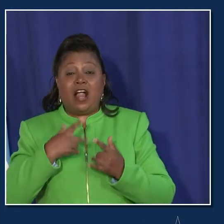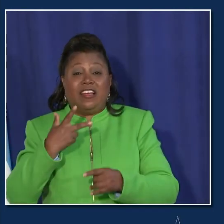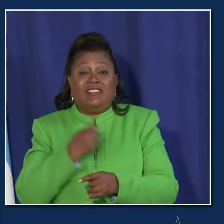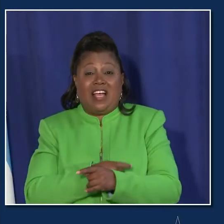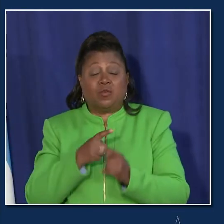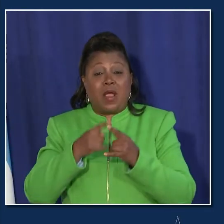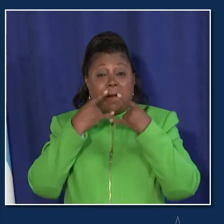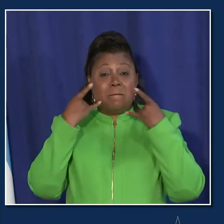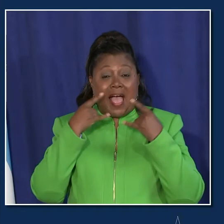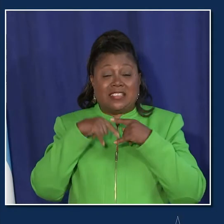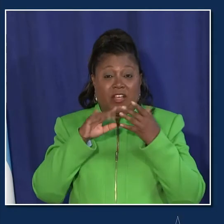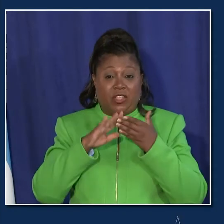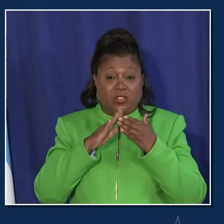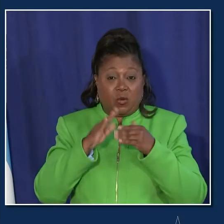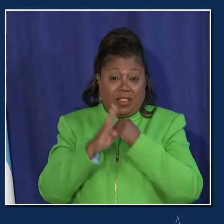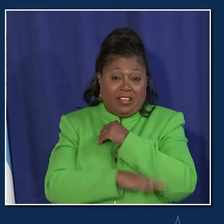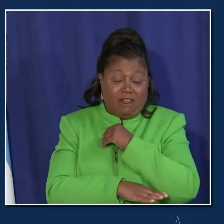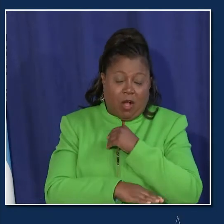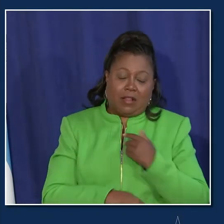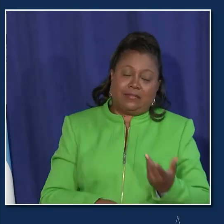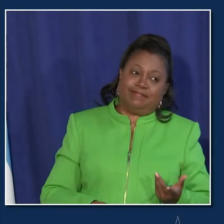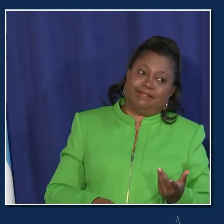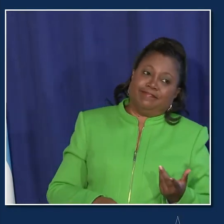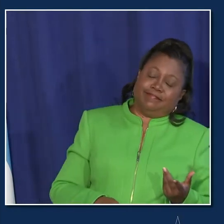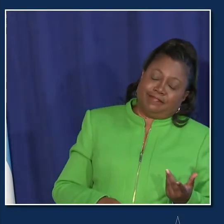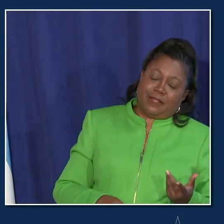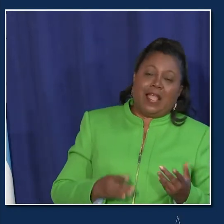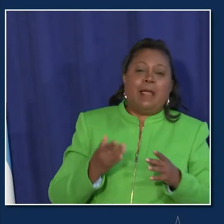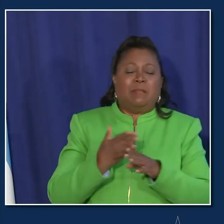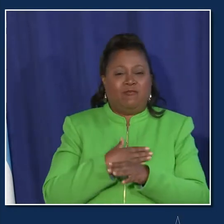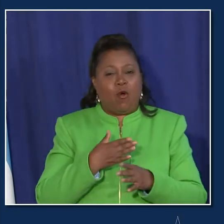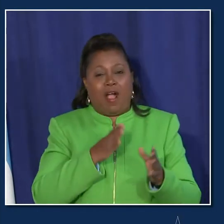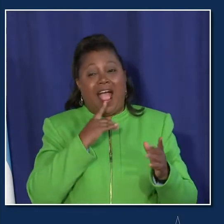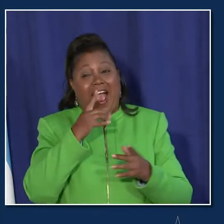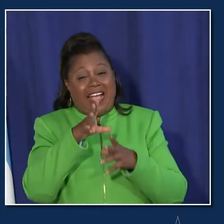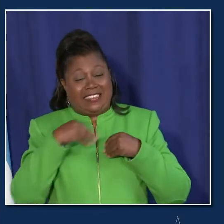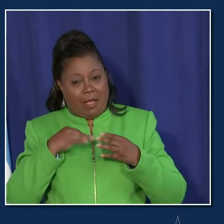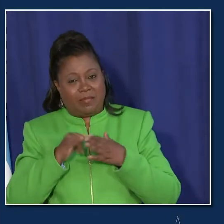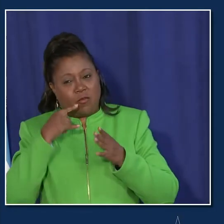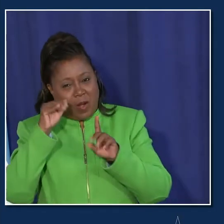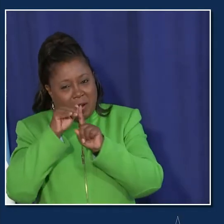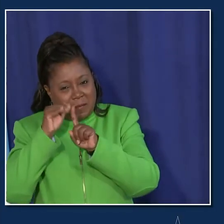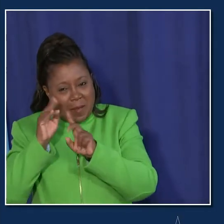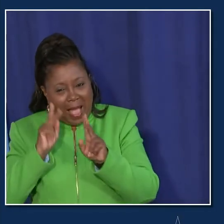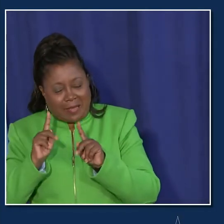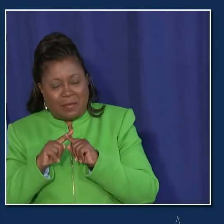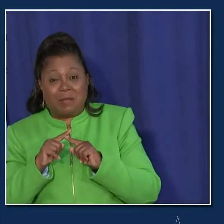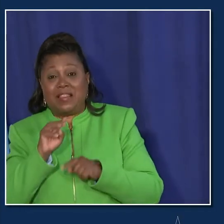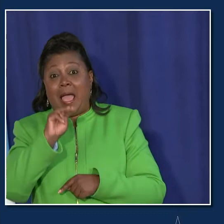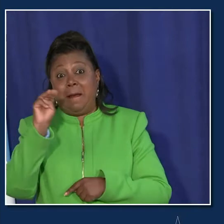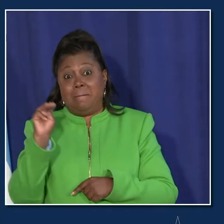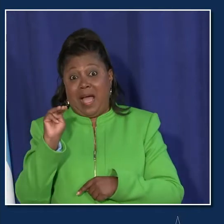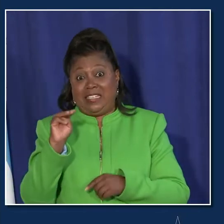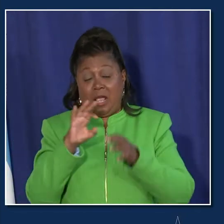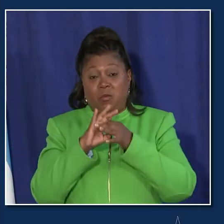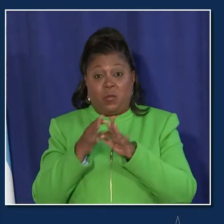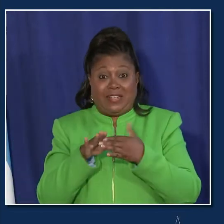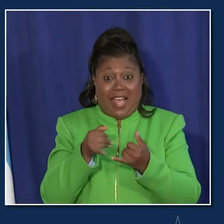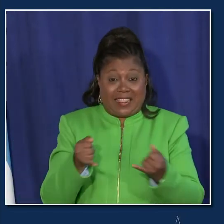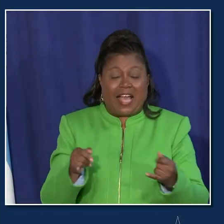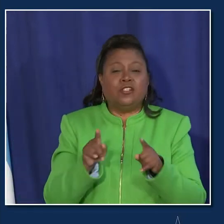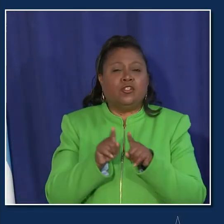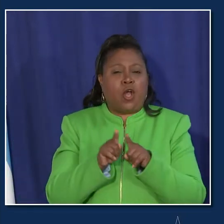vaccinated, wear masks in school in the fall? So before I directly take that, let me remind people that Monday, in terms of deadlines,